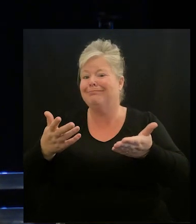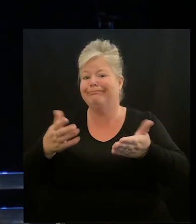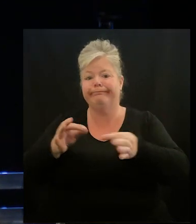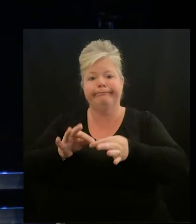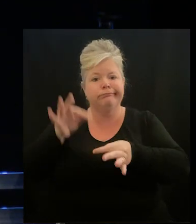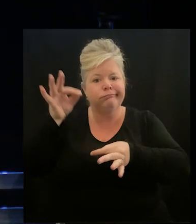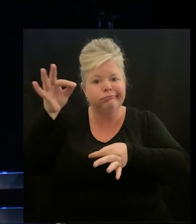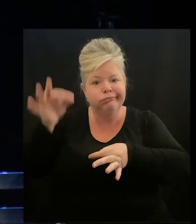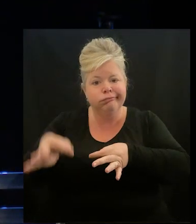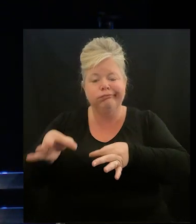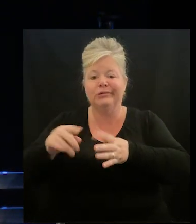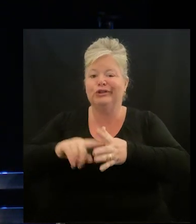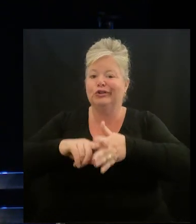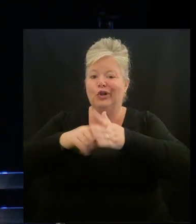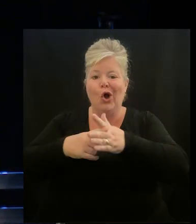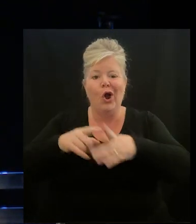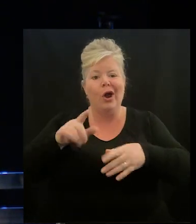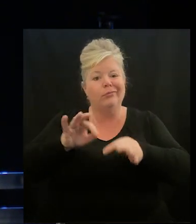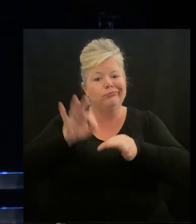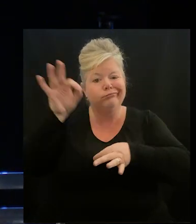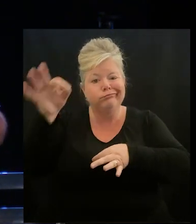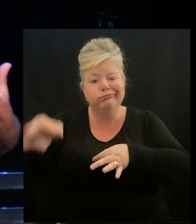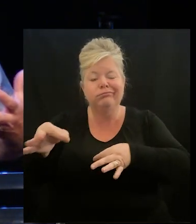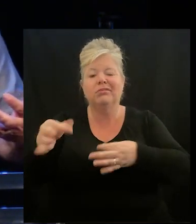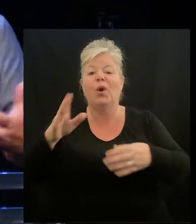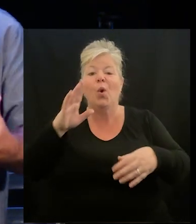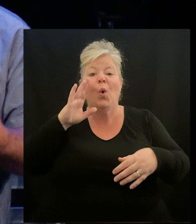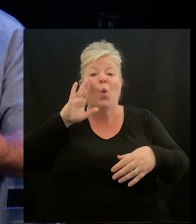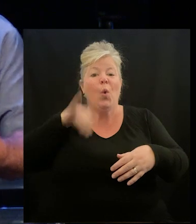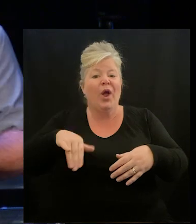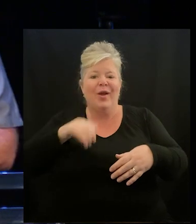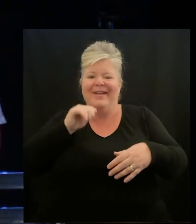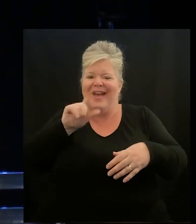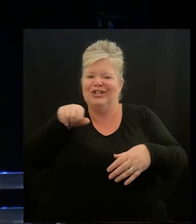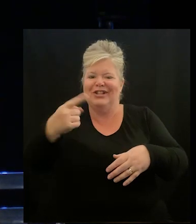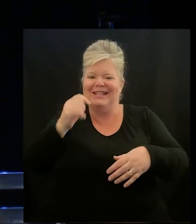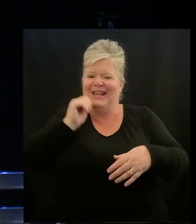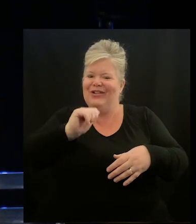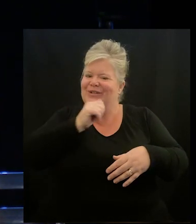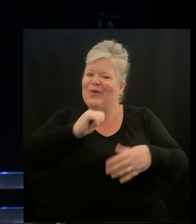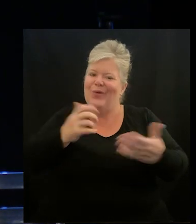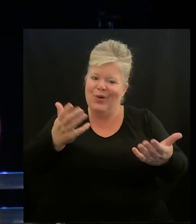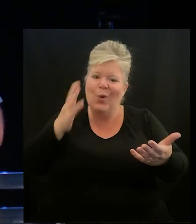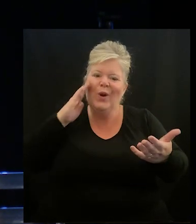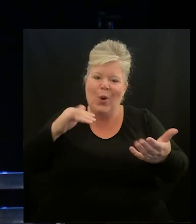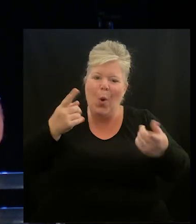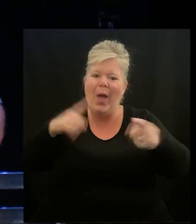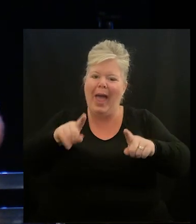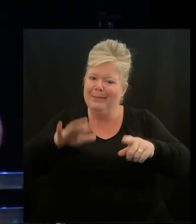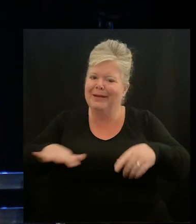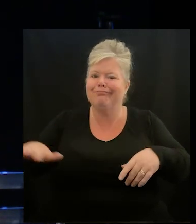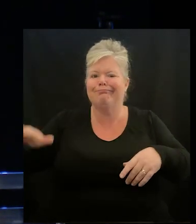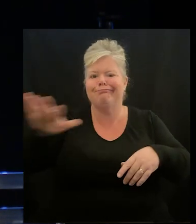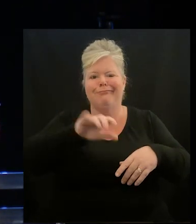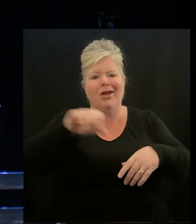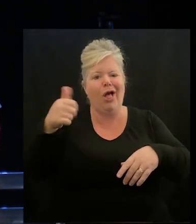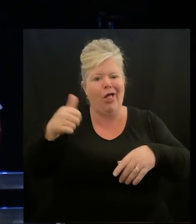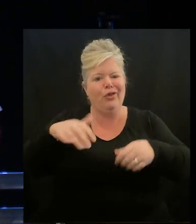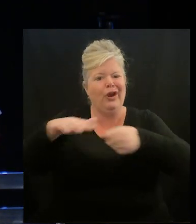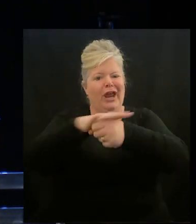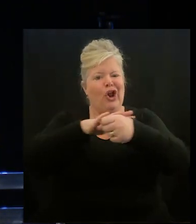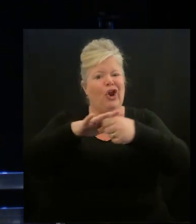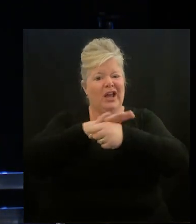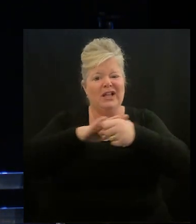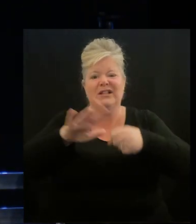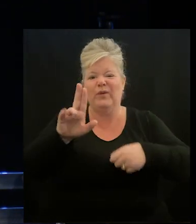been pushed back to a later date. And we know that this is not just happening in Arizona. It's happening in many other parts of